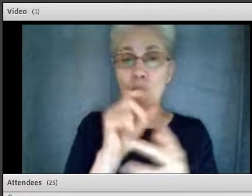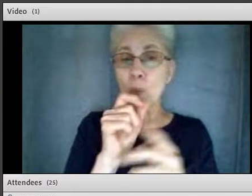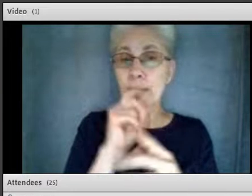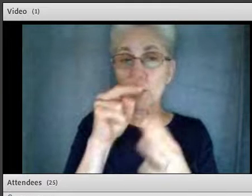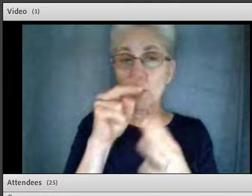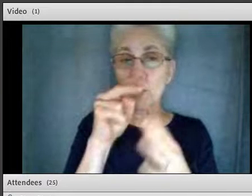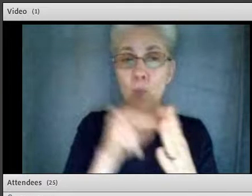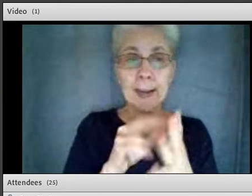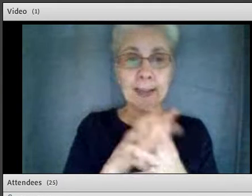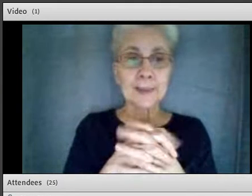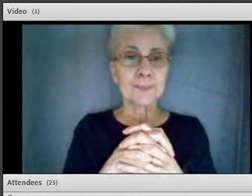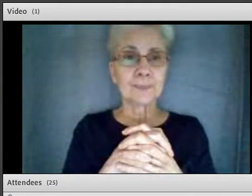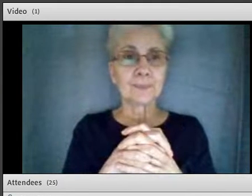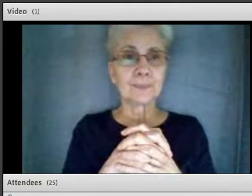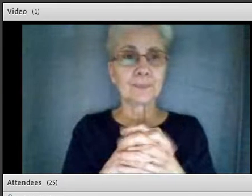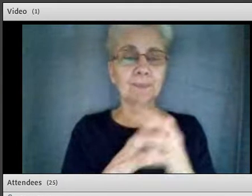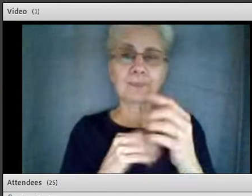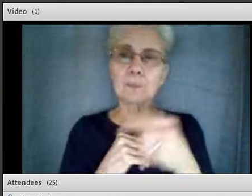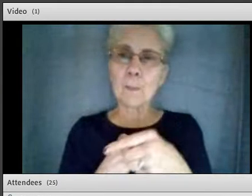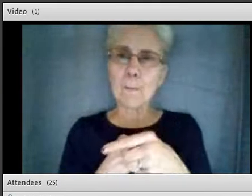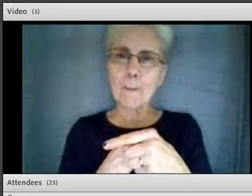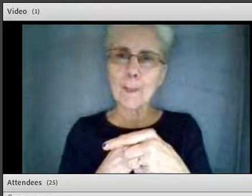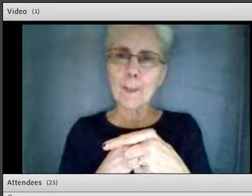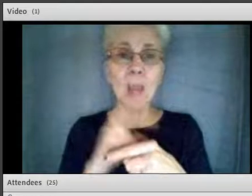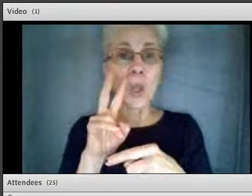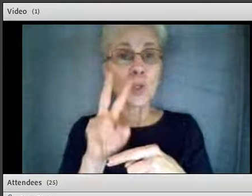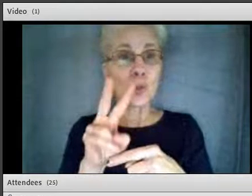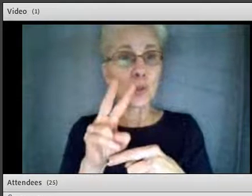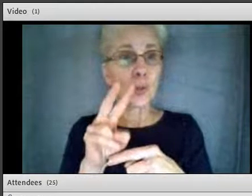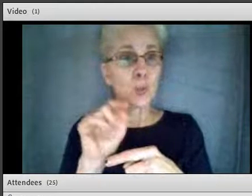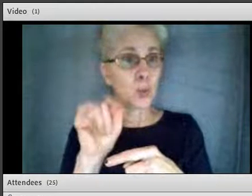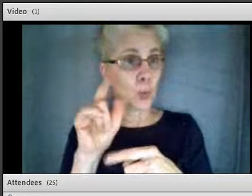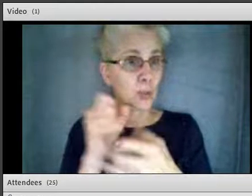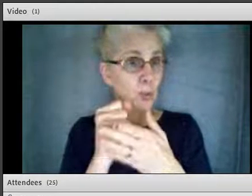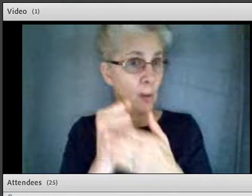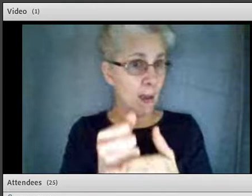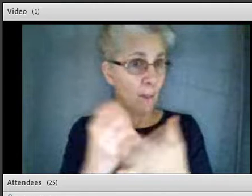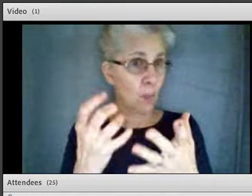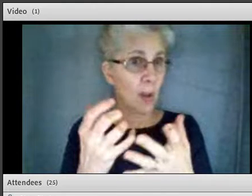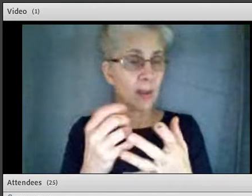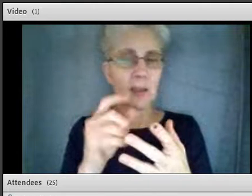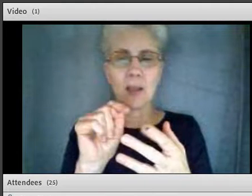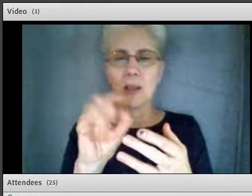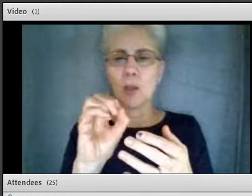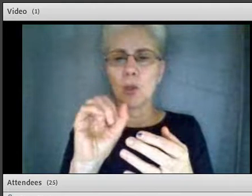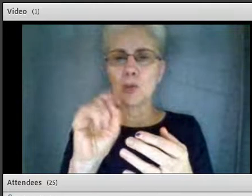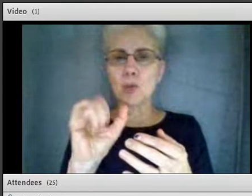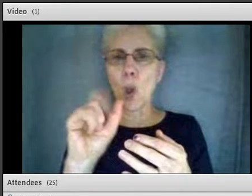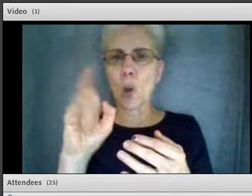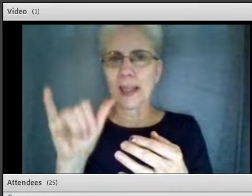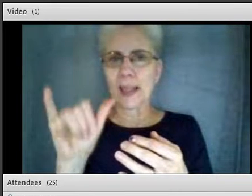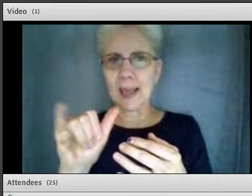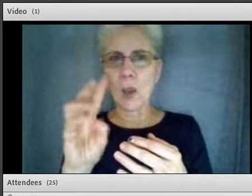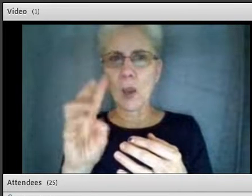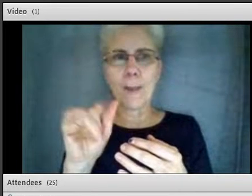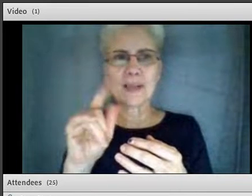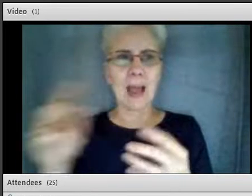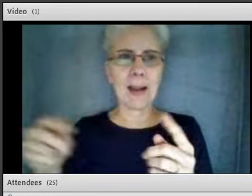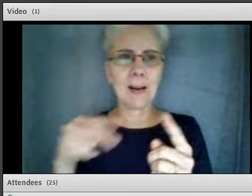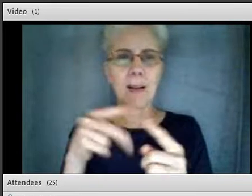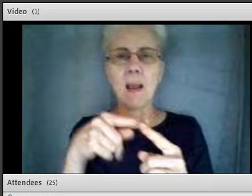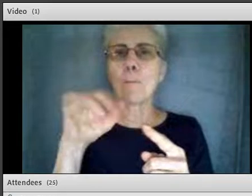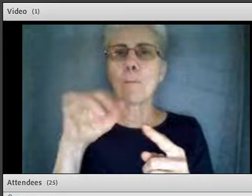So 2 tools that can help you. Totally, which is a website plugin. It goes right on in your